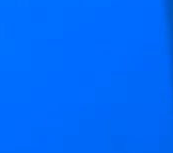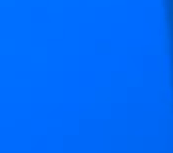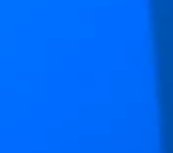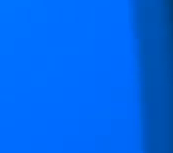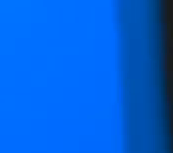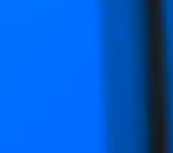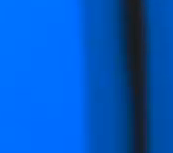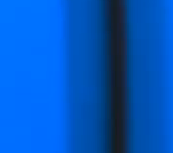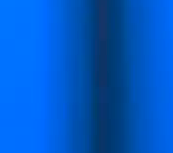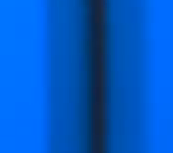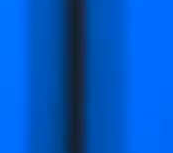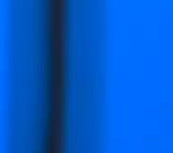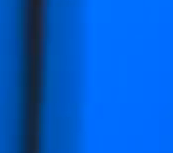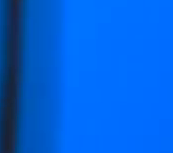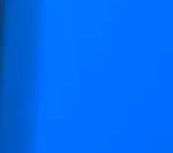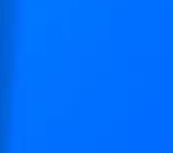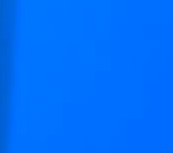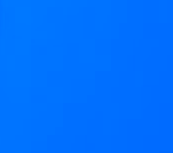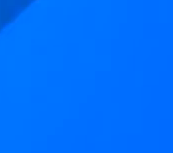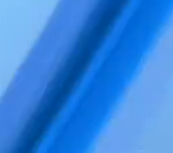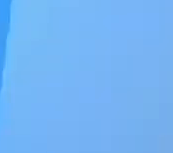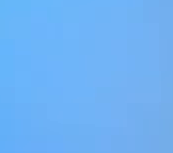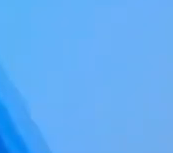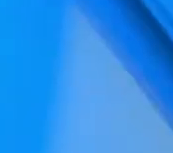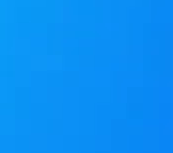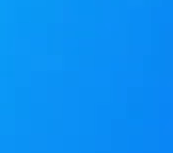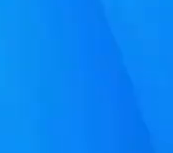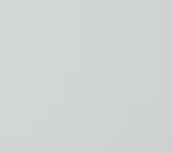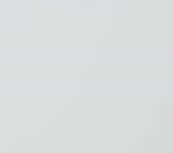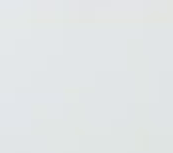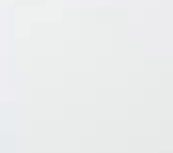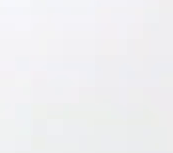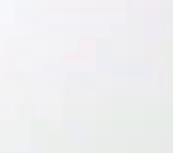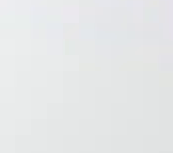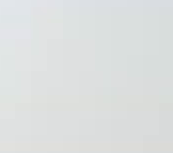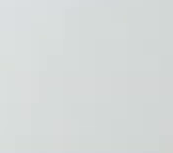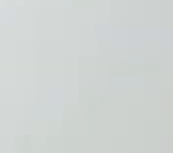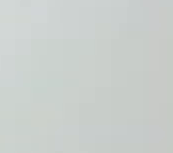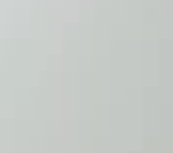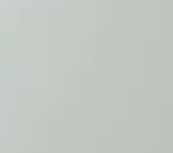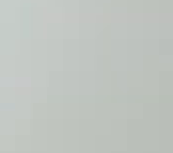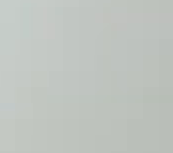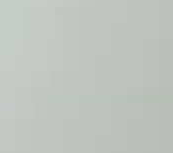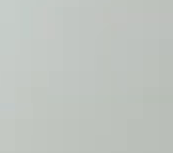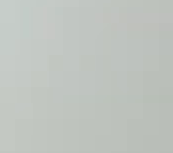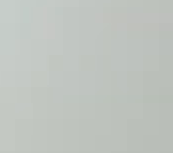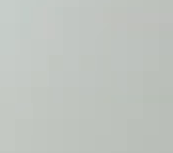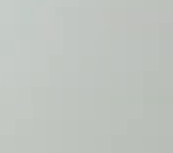ZNS Total Sports is brought to you by 4th Terrace Diagnostic Center.